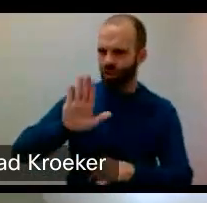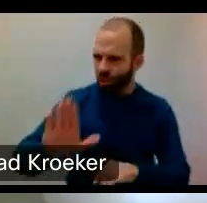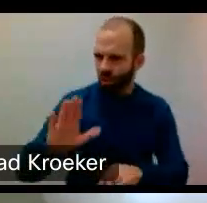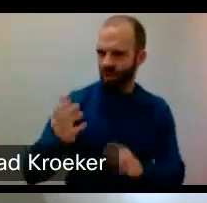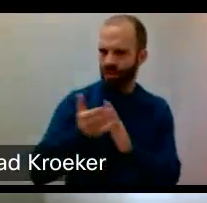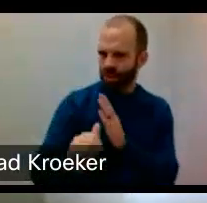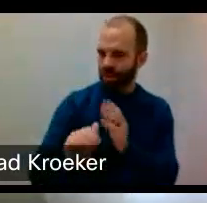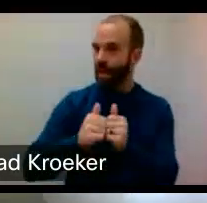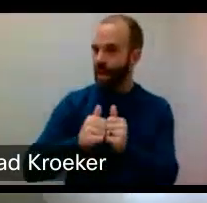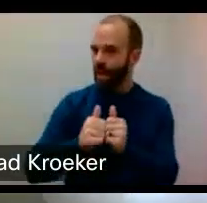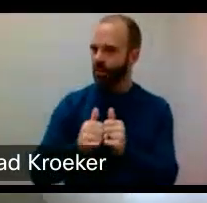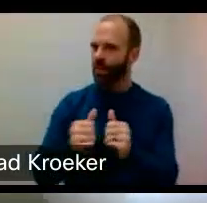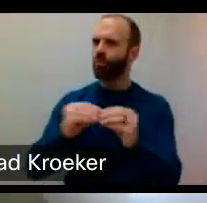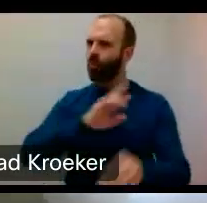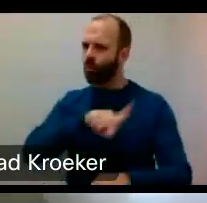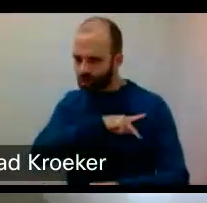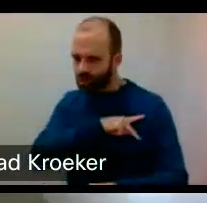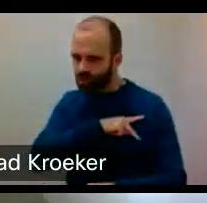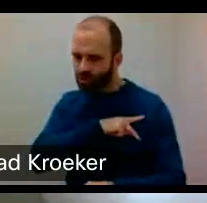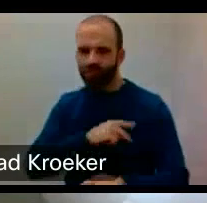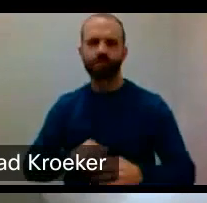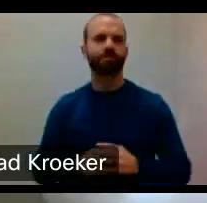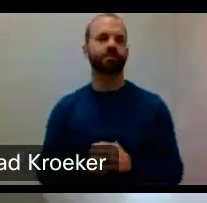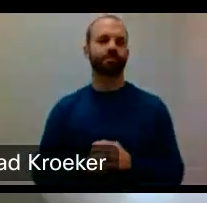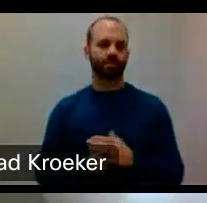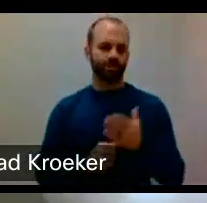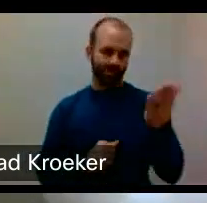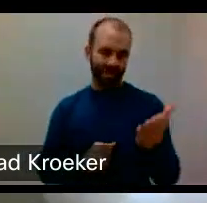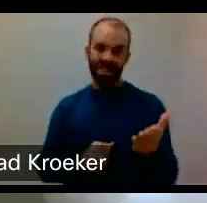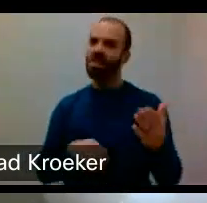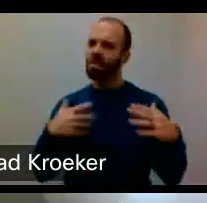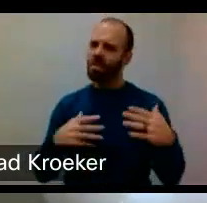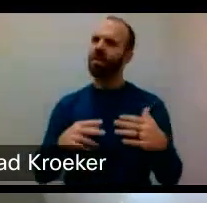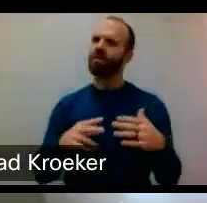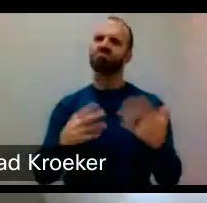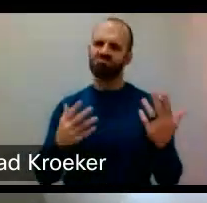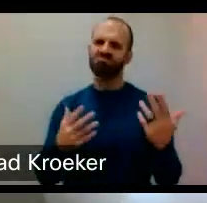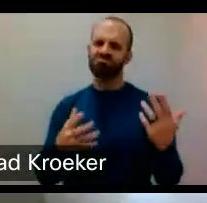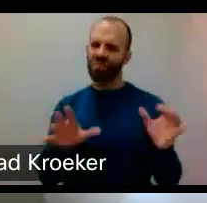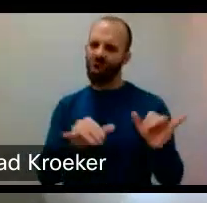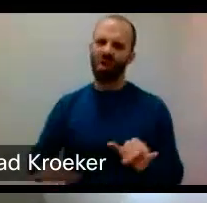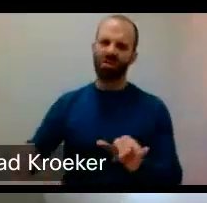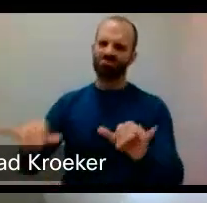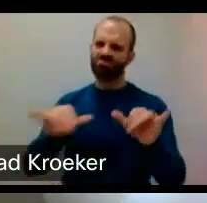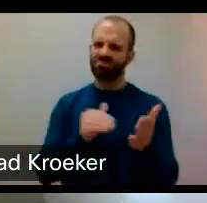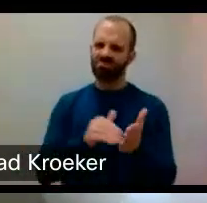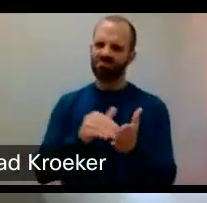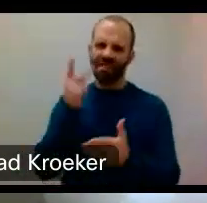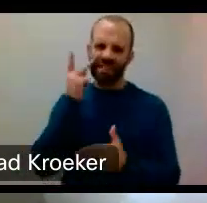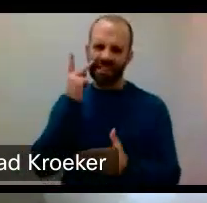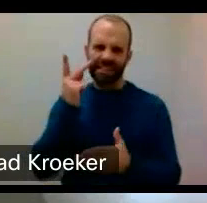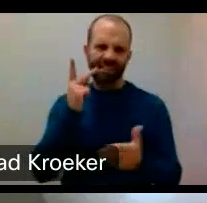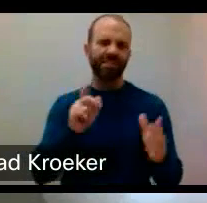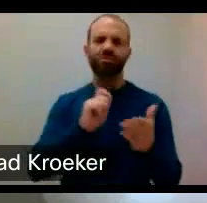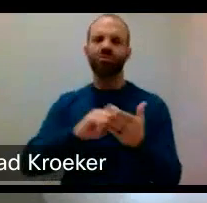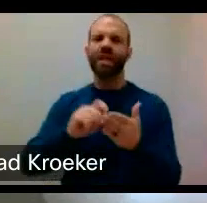So here are some very common writing task examples or reflective writing task